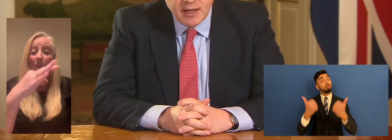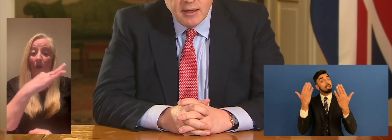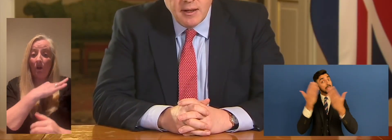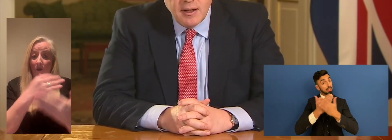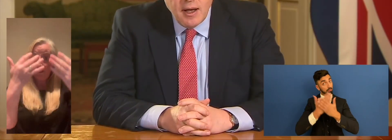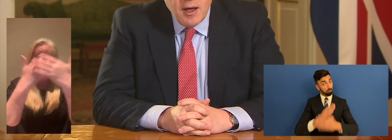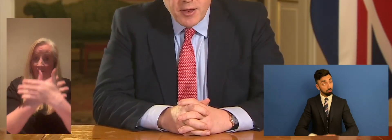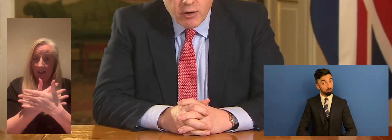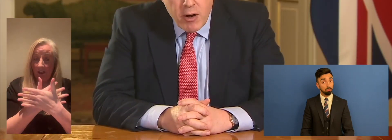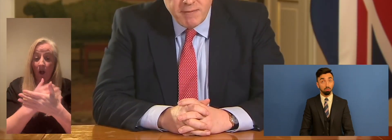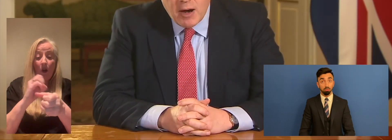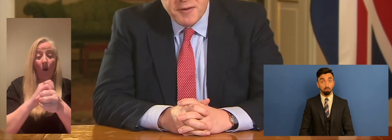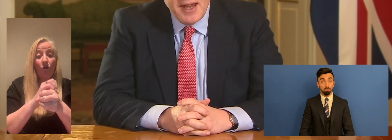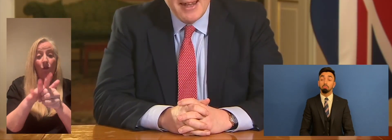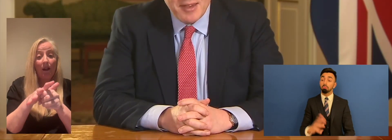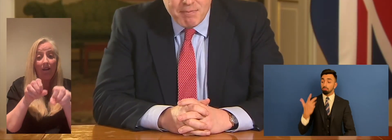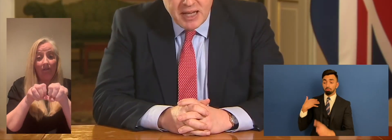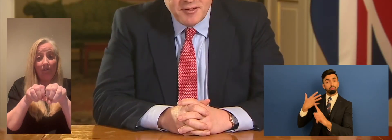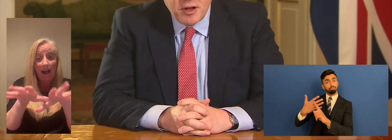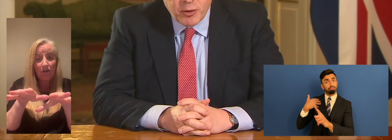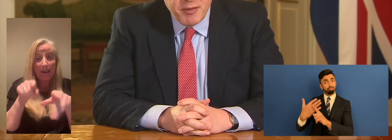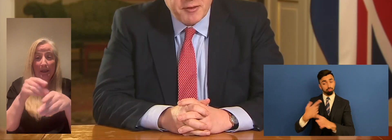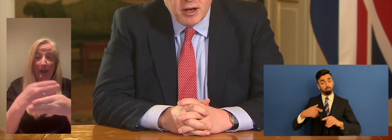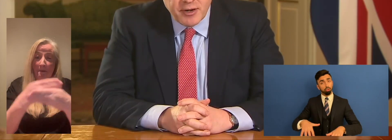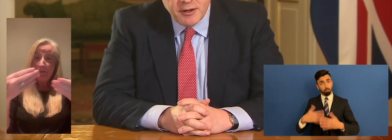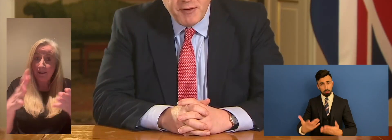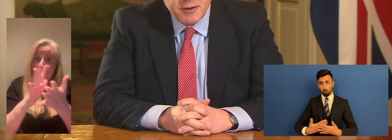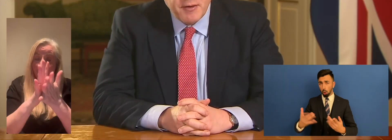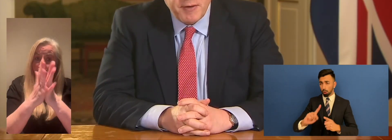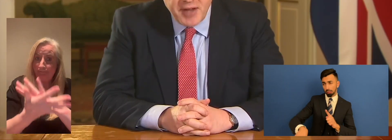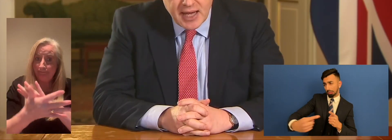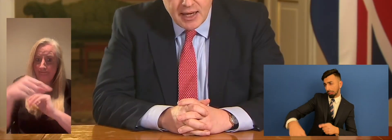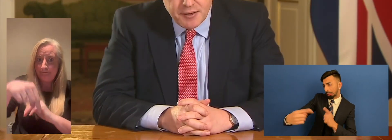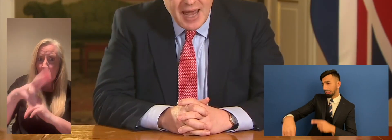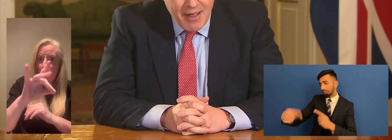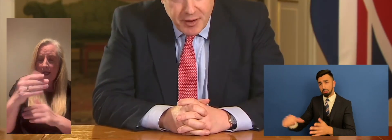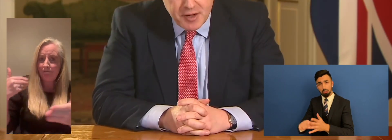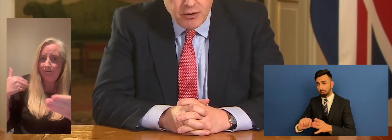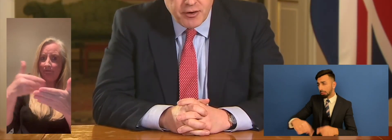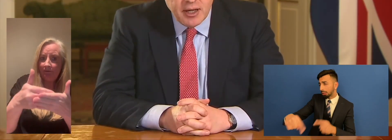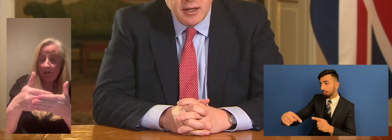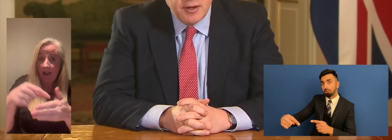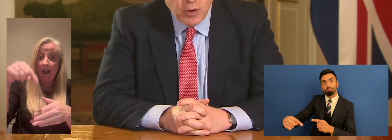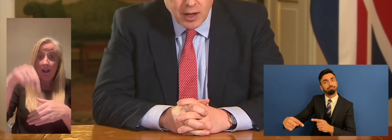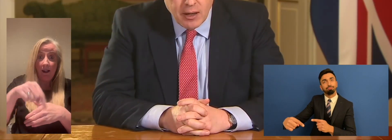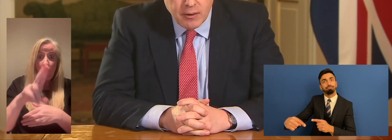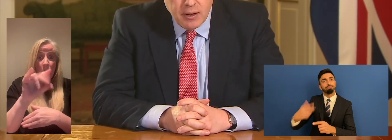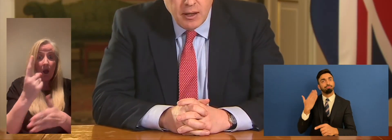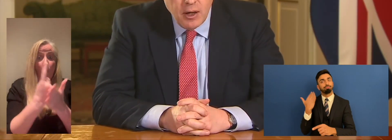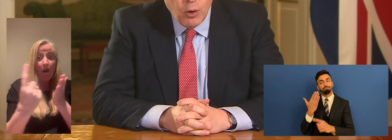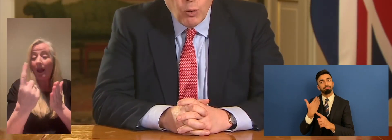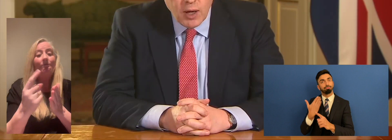Good evening. The coronavirus is the biggest threat this country has faced for decades, and this country is not